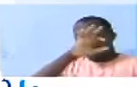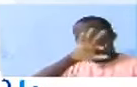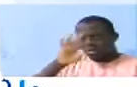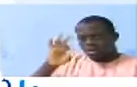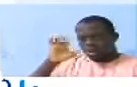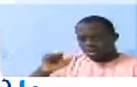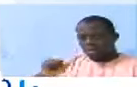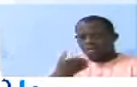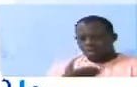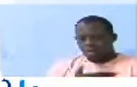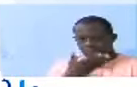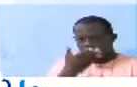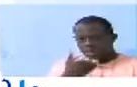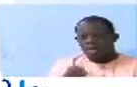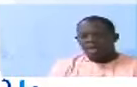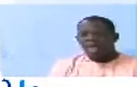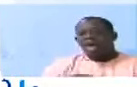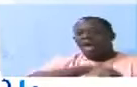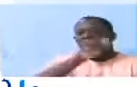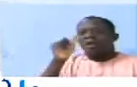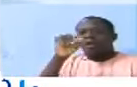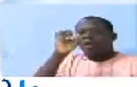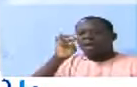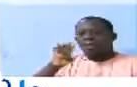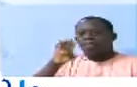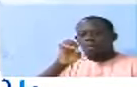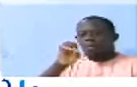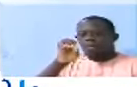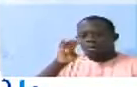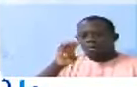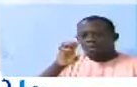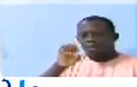And Mamadou Sediwan. And Mamadou Sediwan.